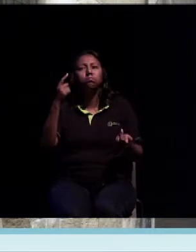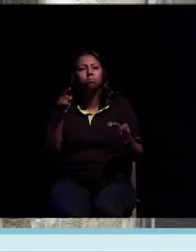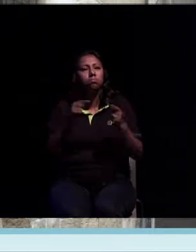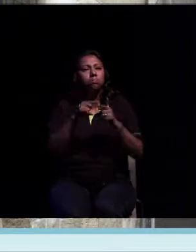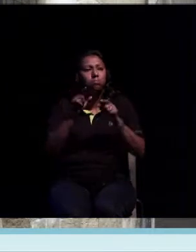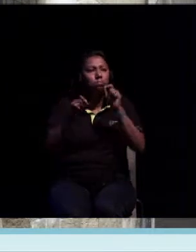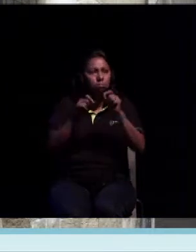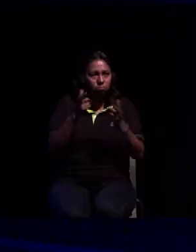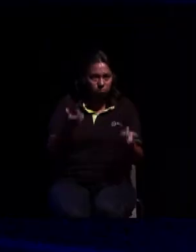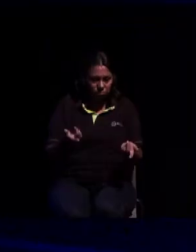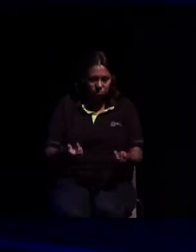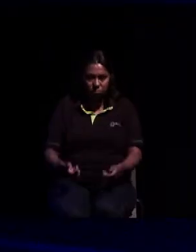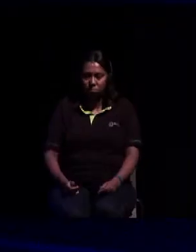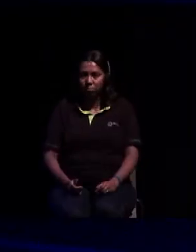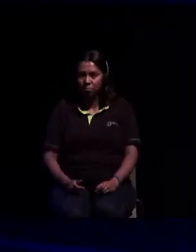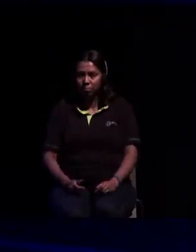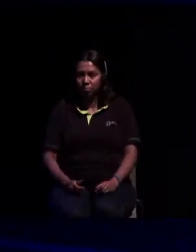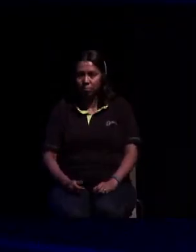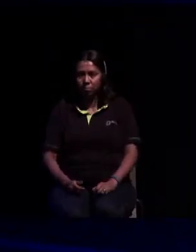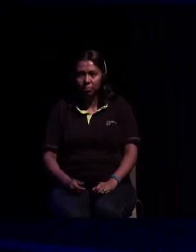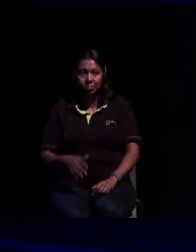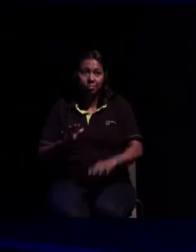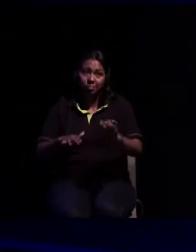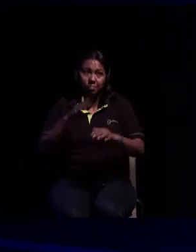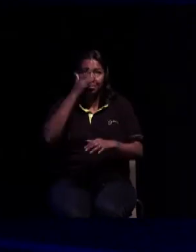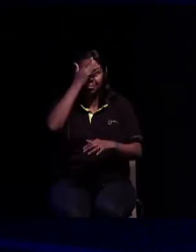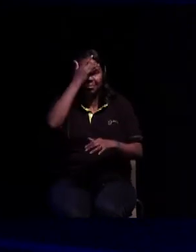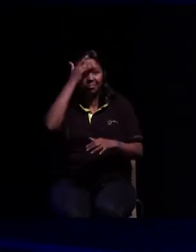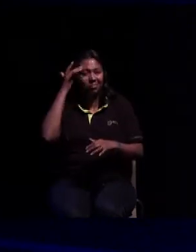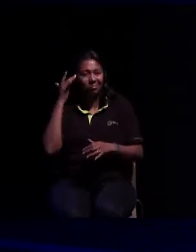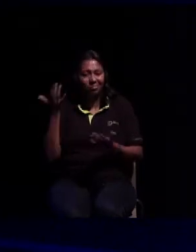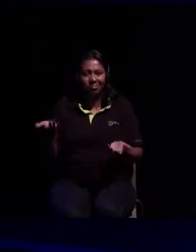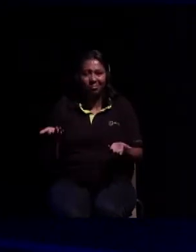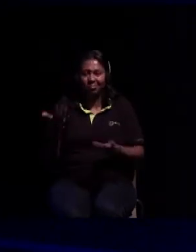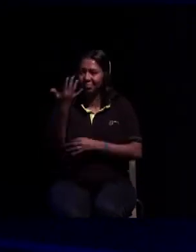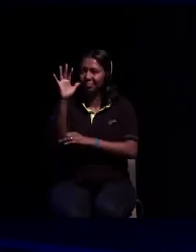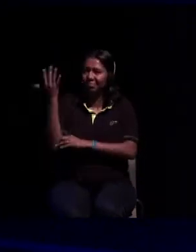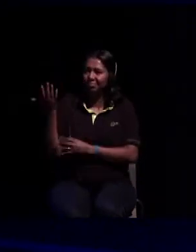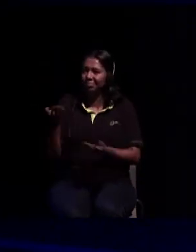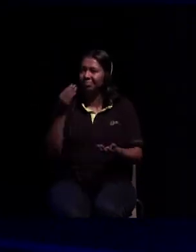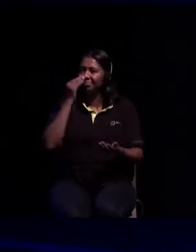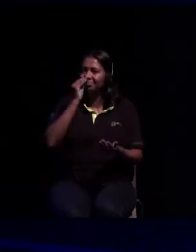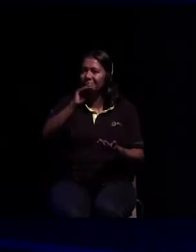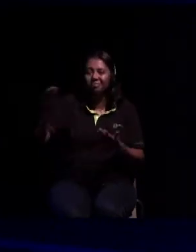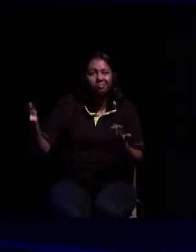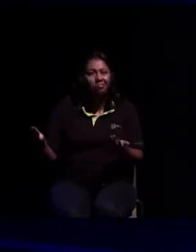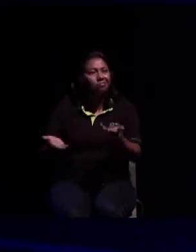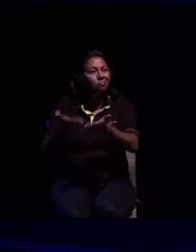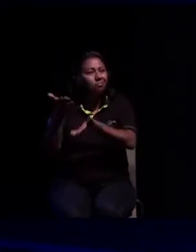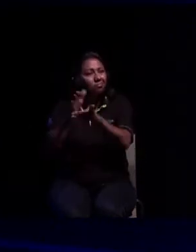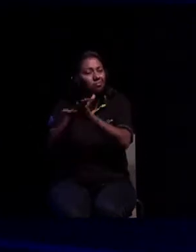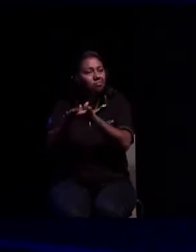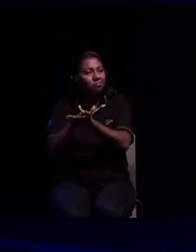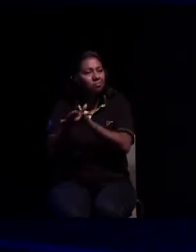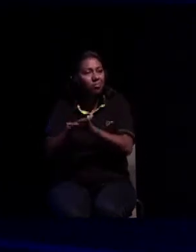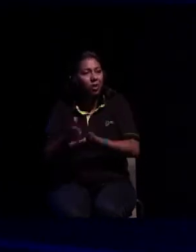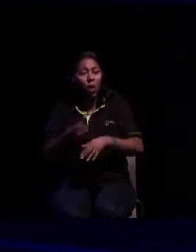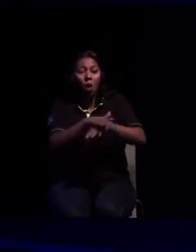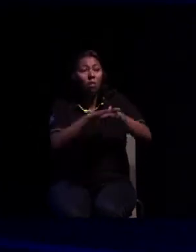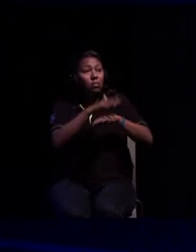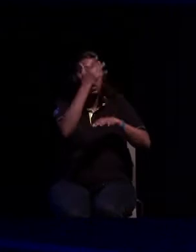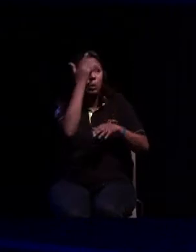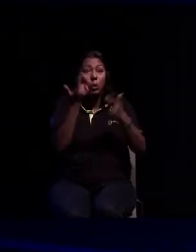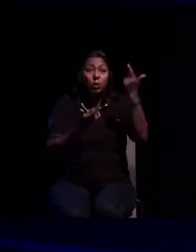in the process. And in fact, I find that when I talk to colleagues from other disciplines, they might laugh when I say I'm a tourism